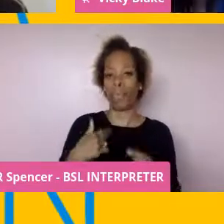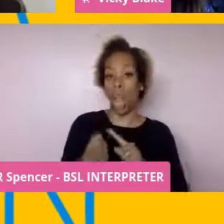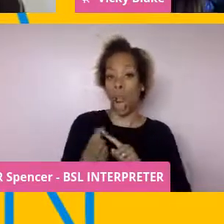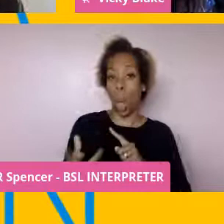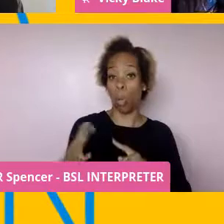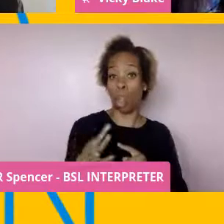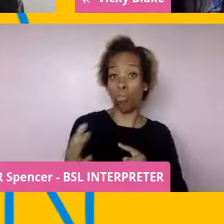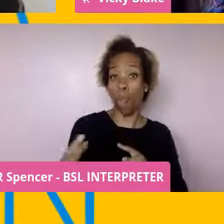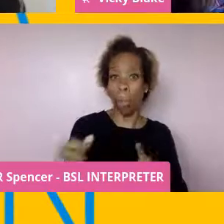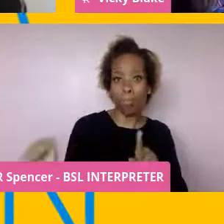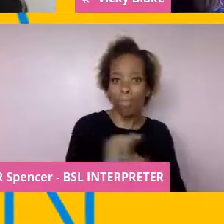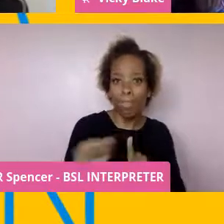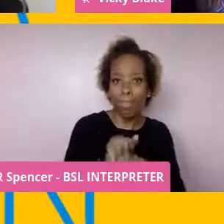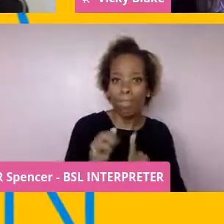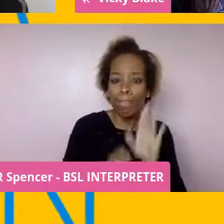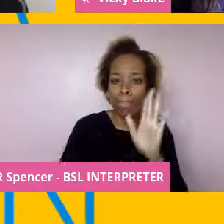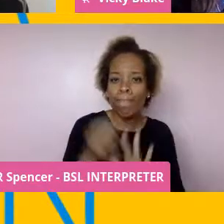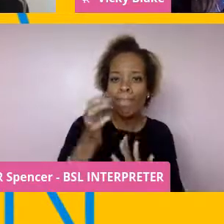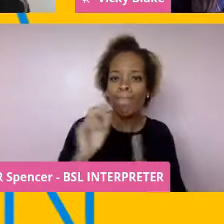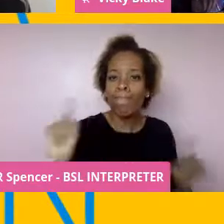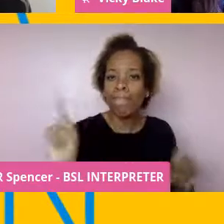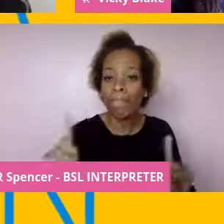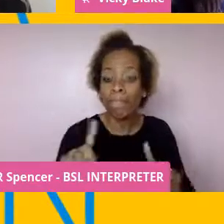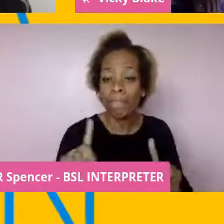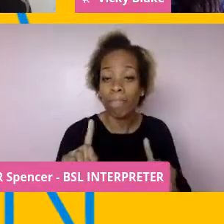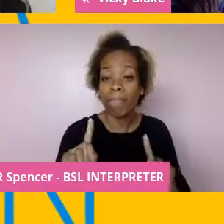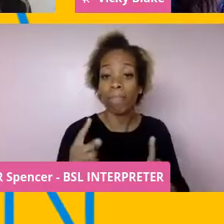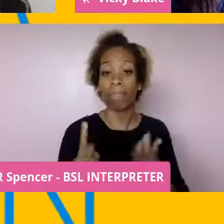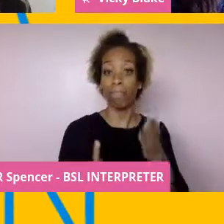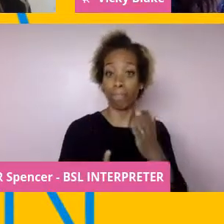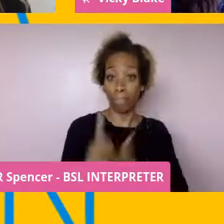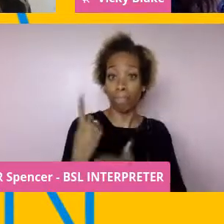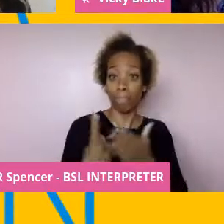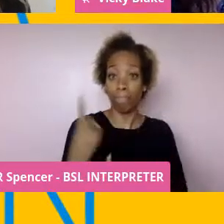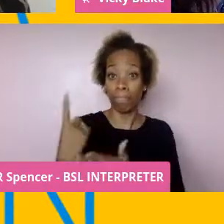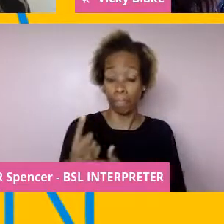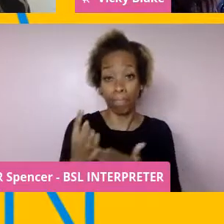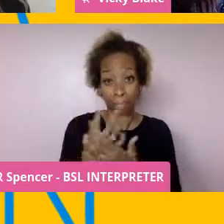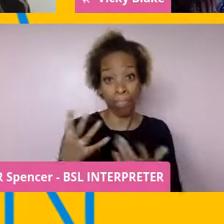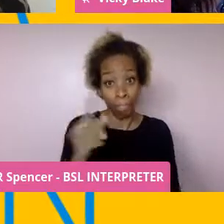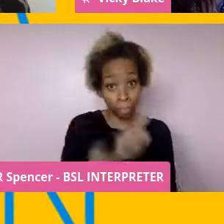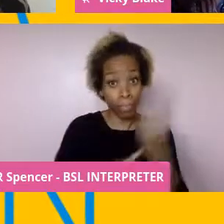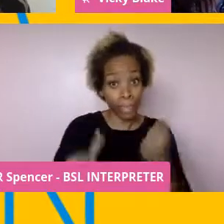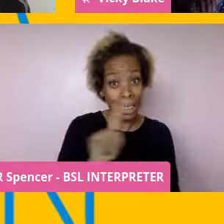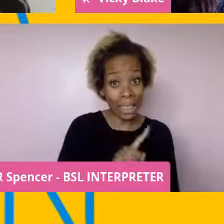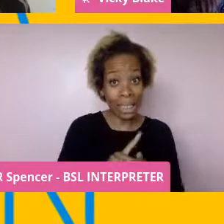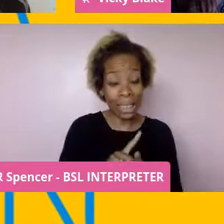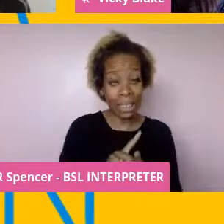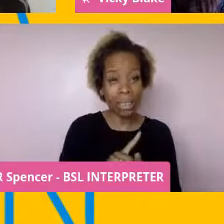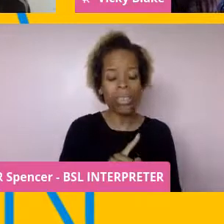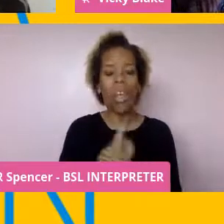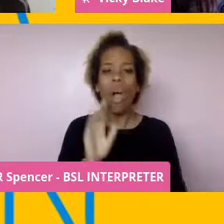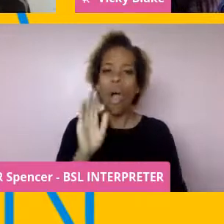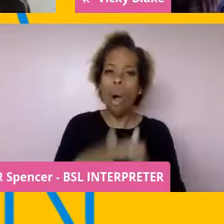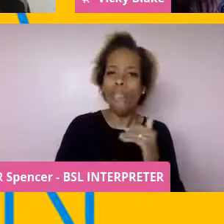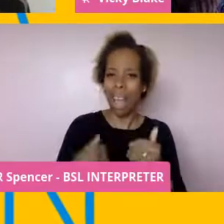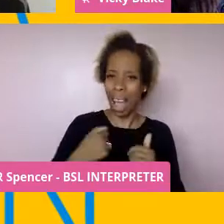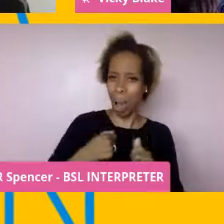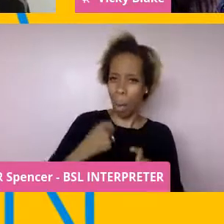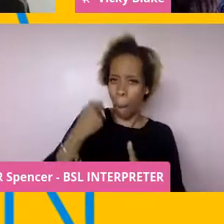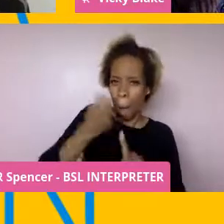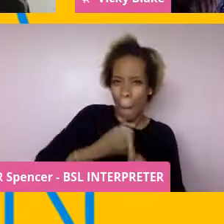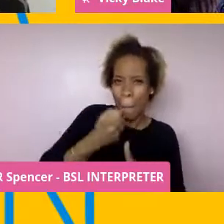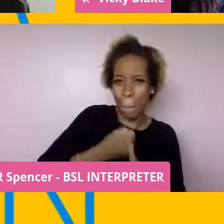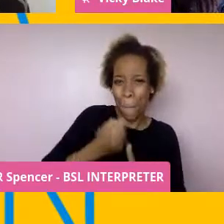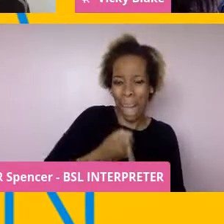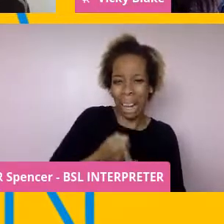within that. And a number of meetings came on the back of that, and various action particularly around our campaign, which is probably being harder